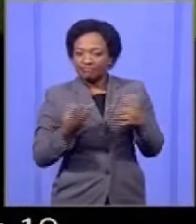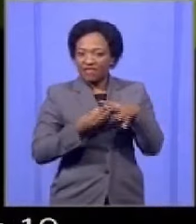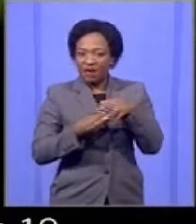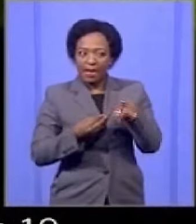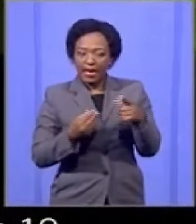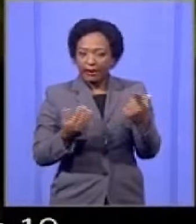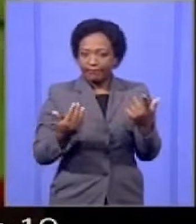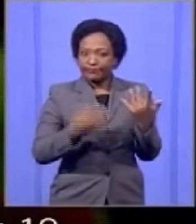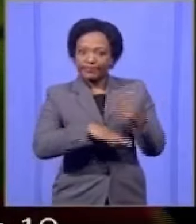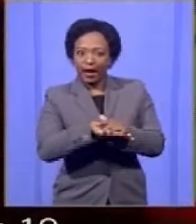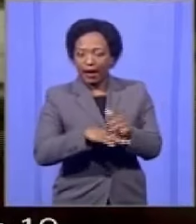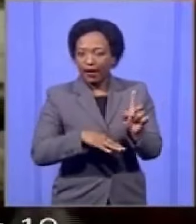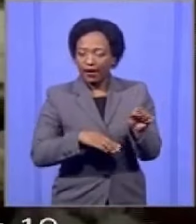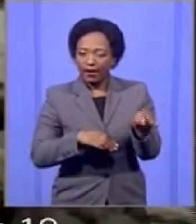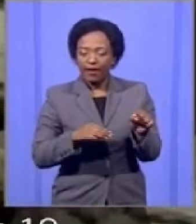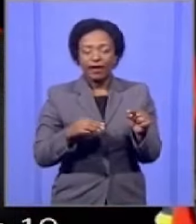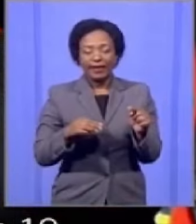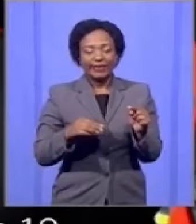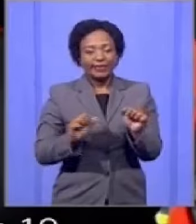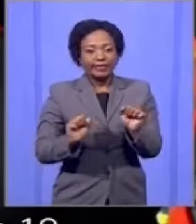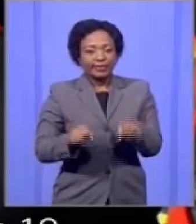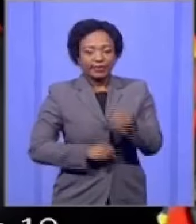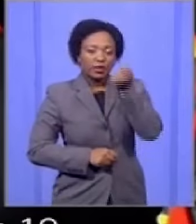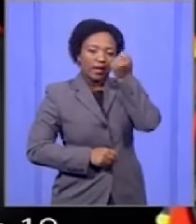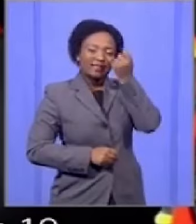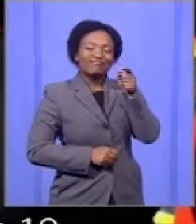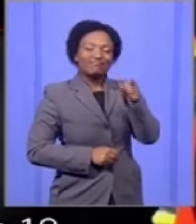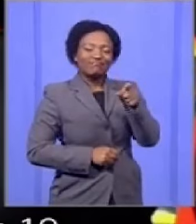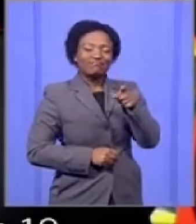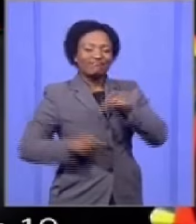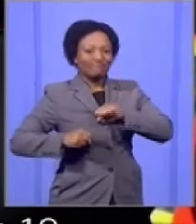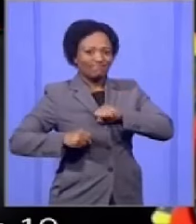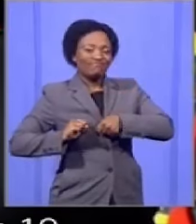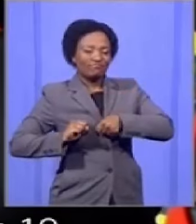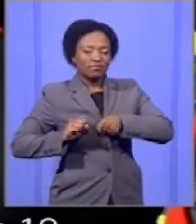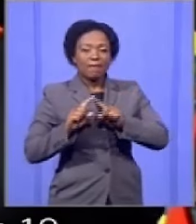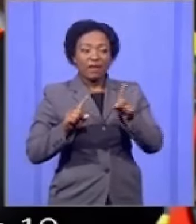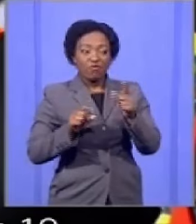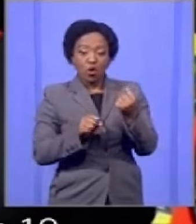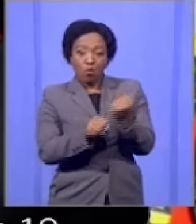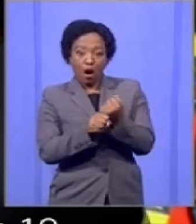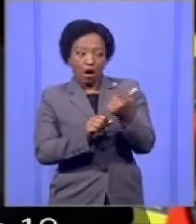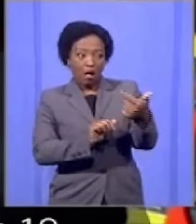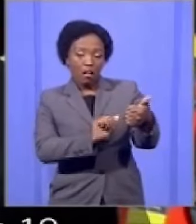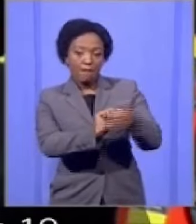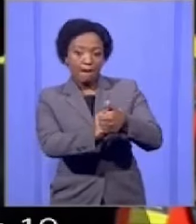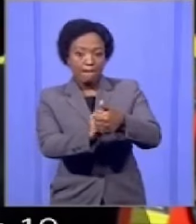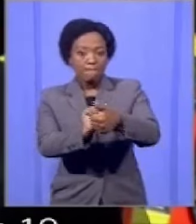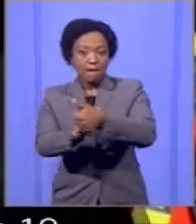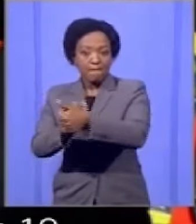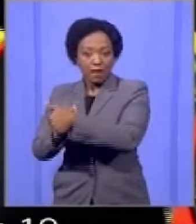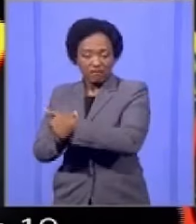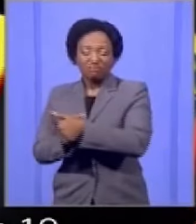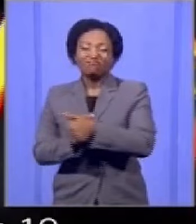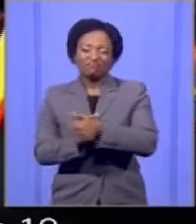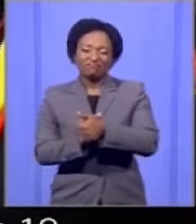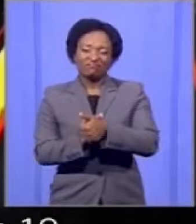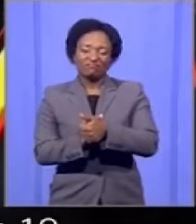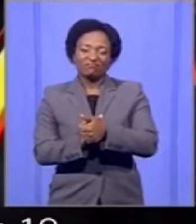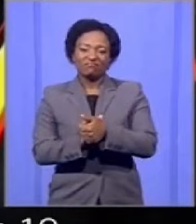is a quite painful thing. But if we all work together, we think life will